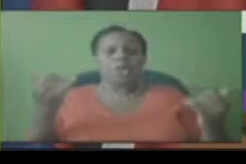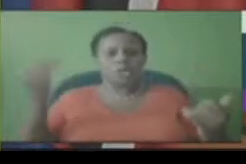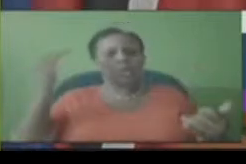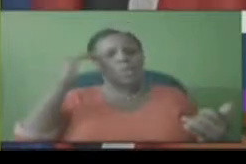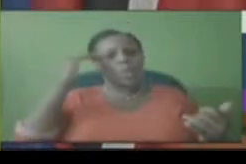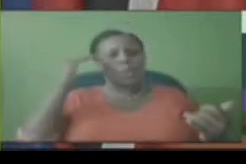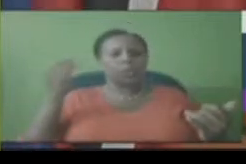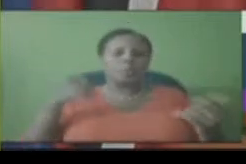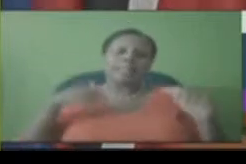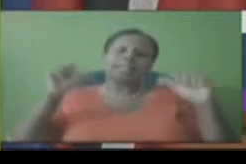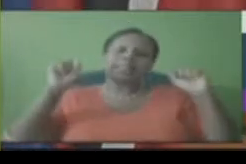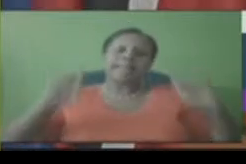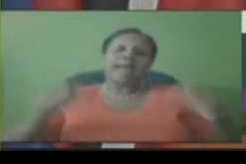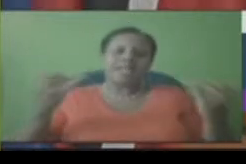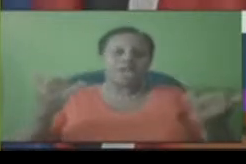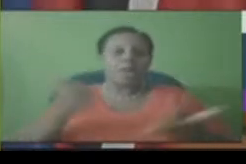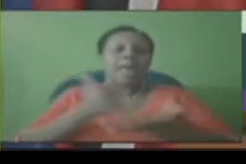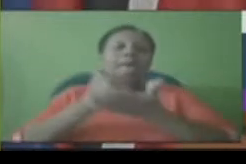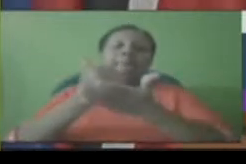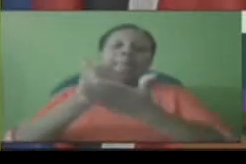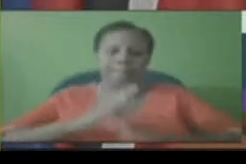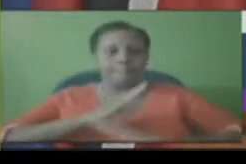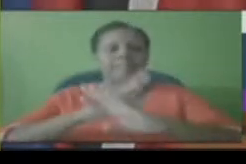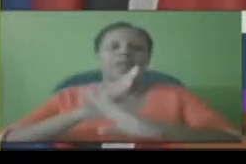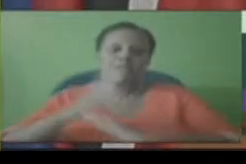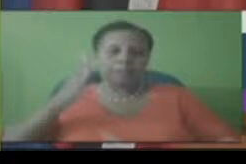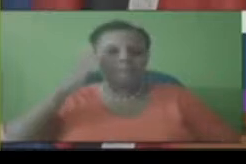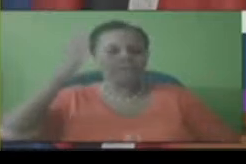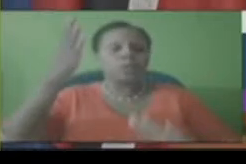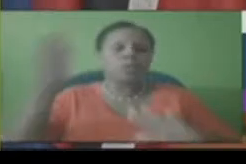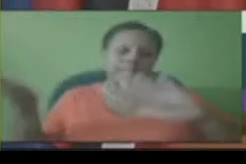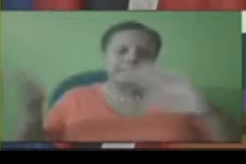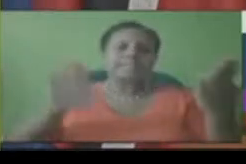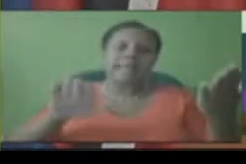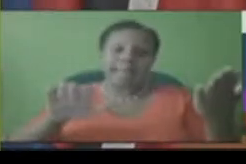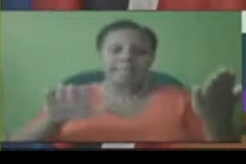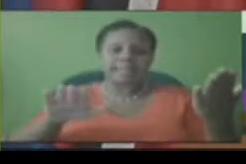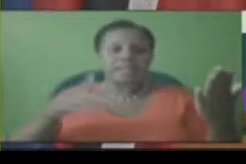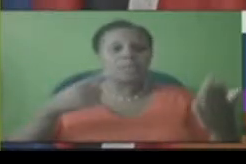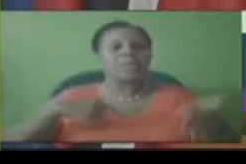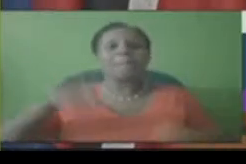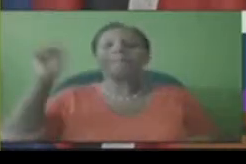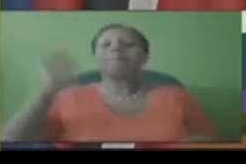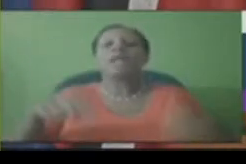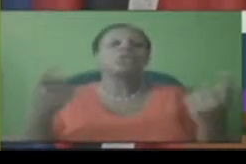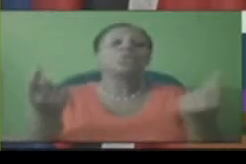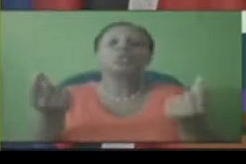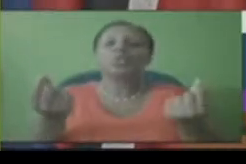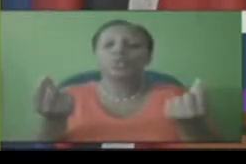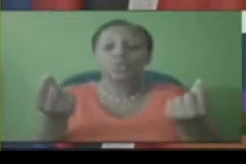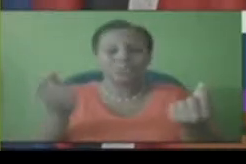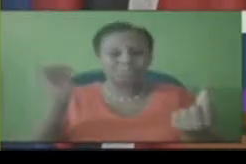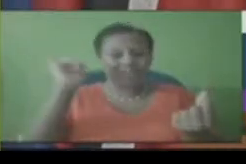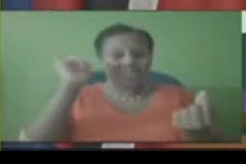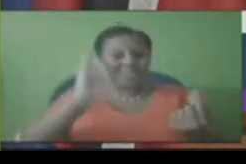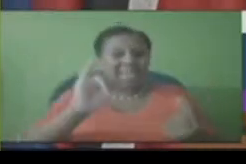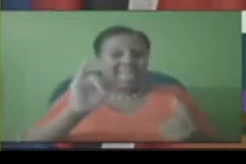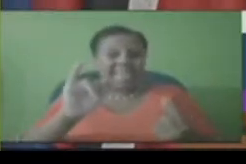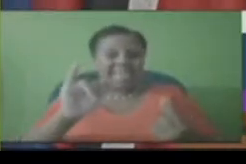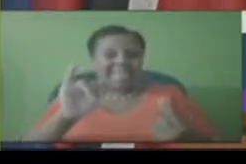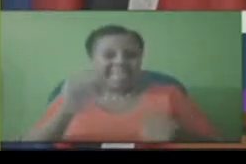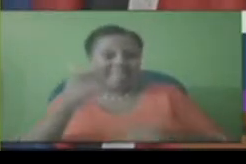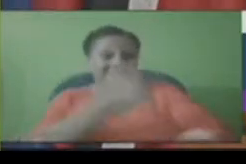Part of what we need to do is when that vaccine is presented to us, no matter which one it